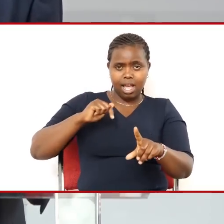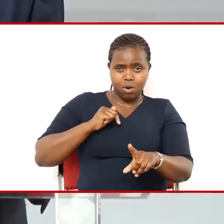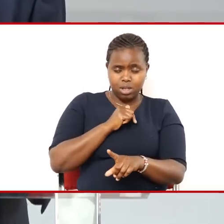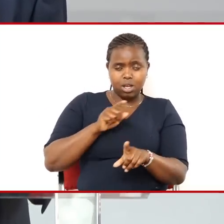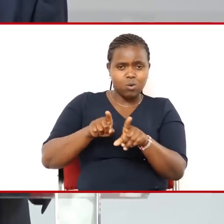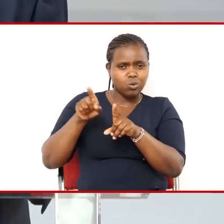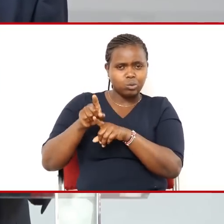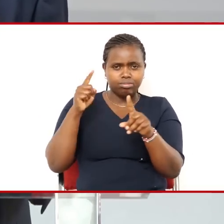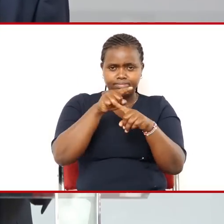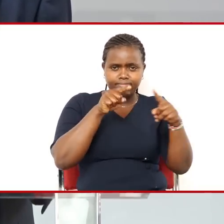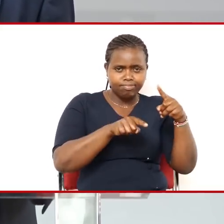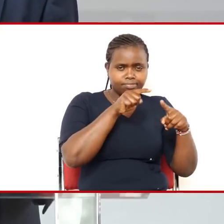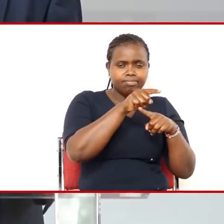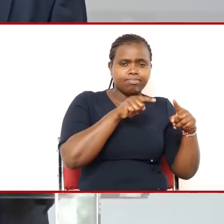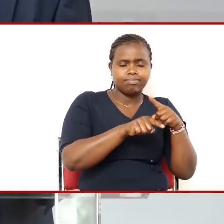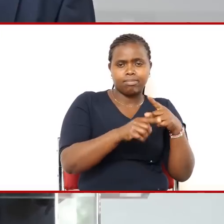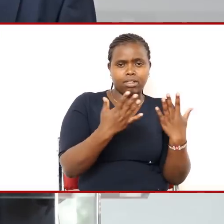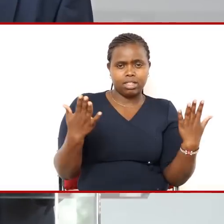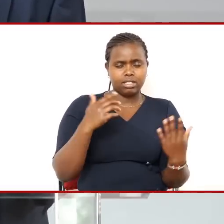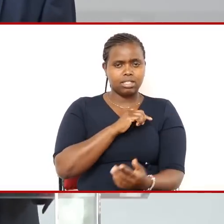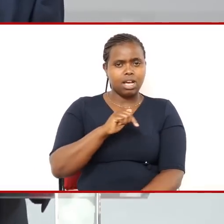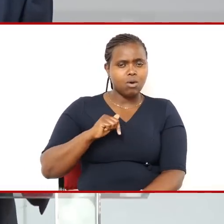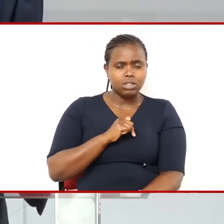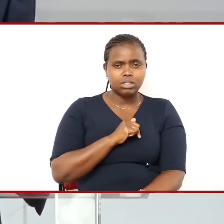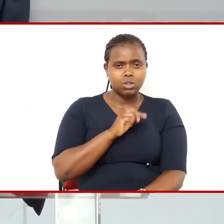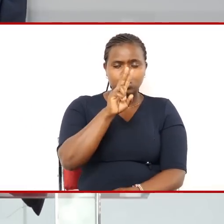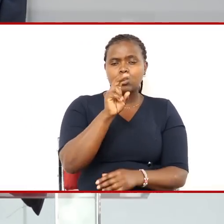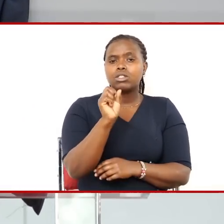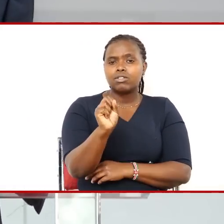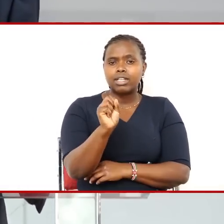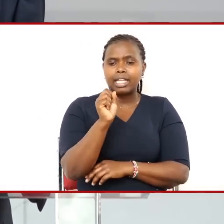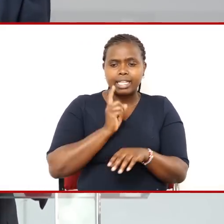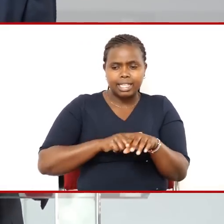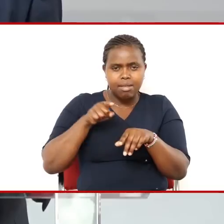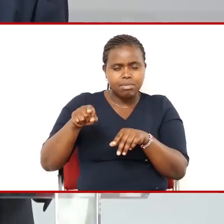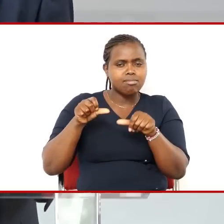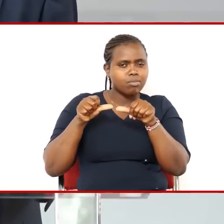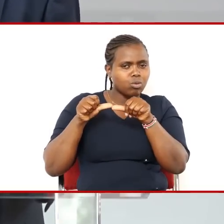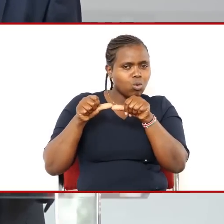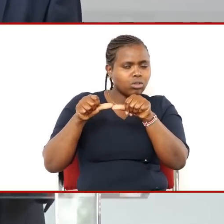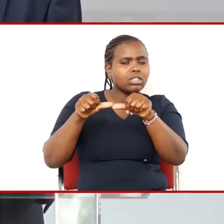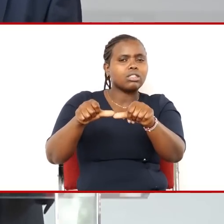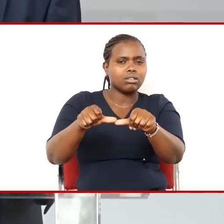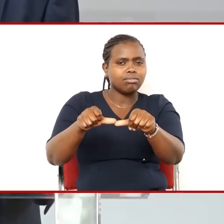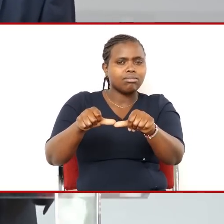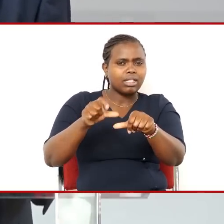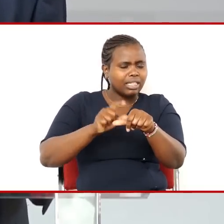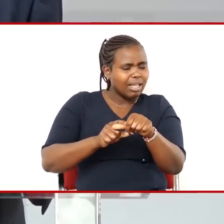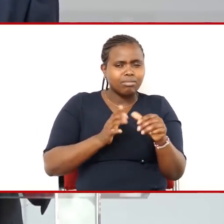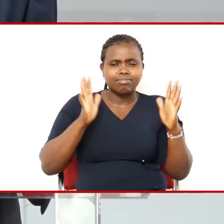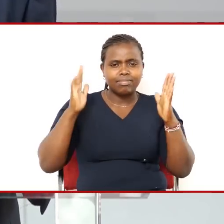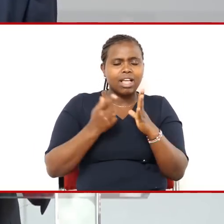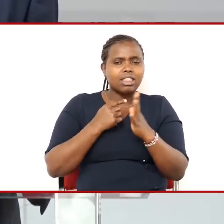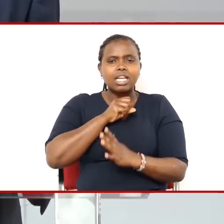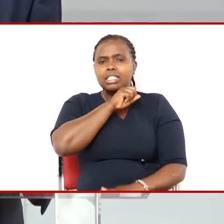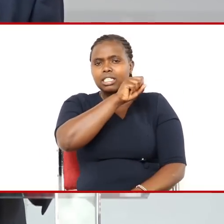and multiplied our slain." Verse 25, while they were in high spirits, they